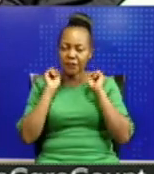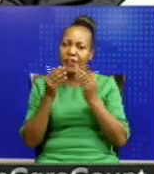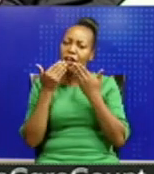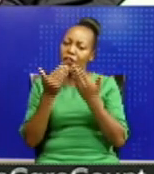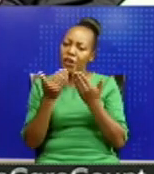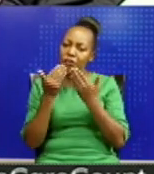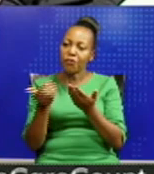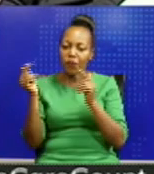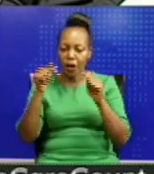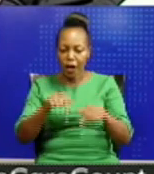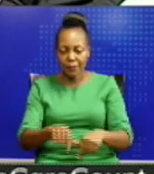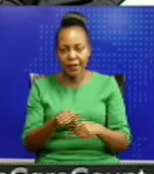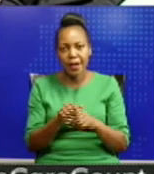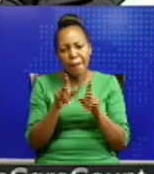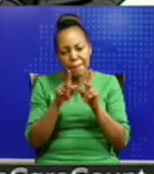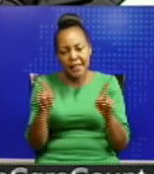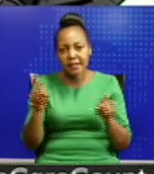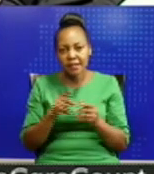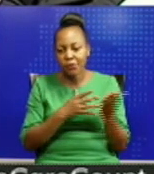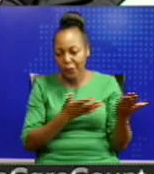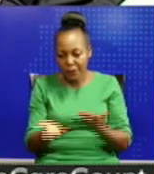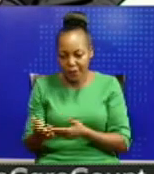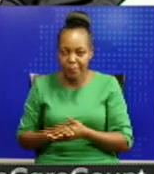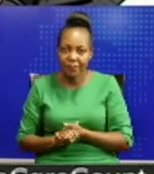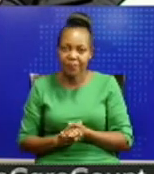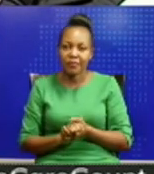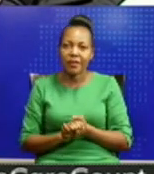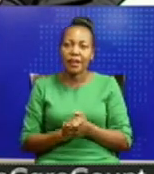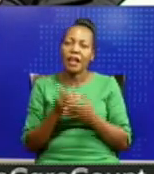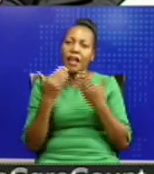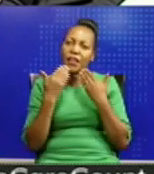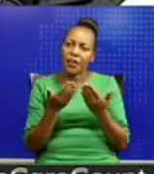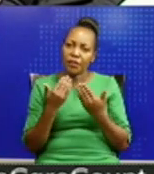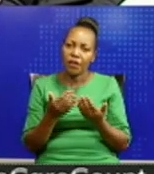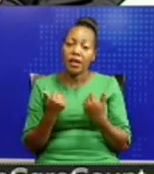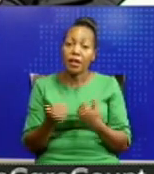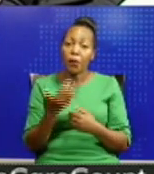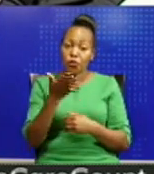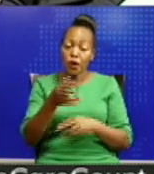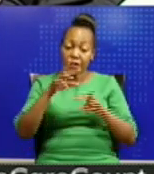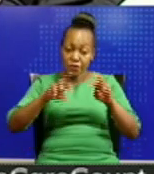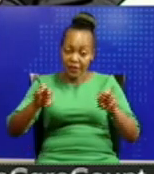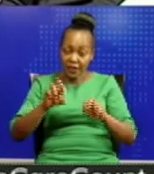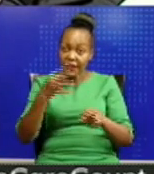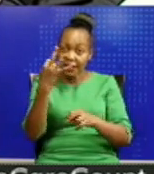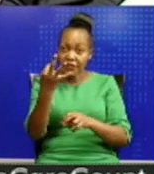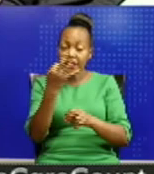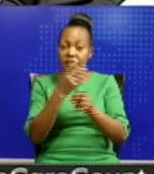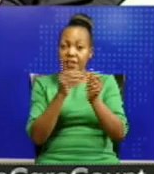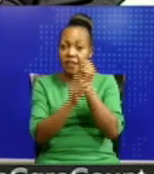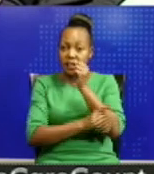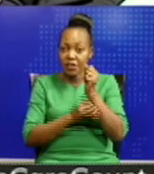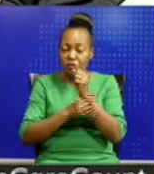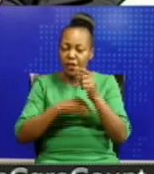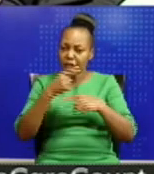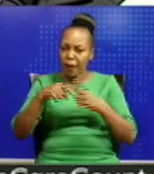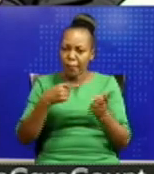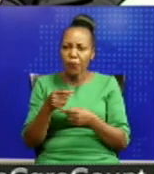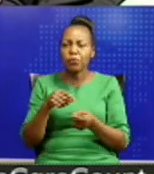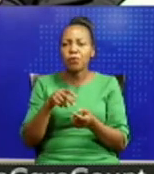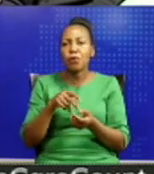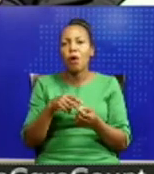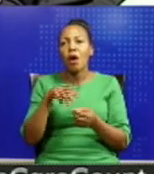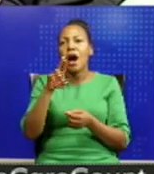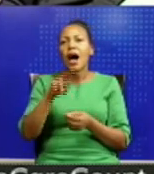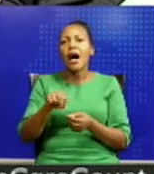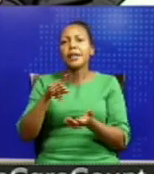for joining us once again, Peace Musimenta. Thank you, Romeo. Indeed, you did a situation analysis in three districts over this same issue, unpaid care and domestic